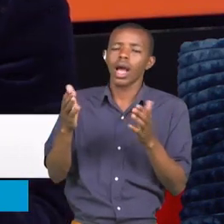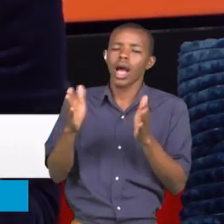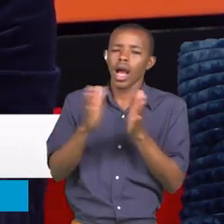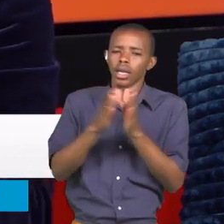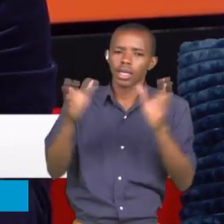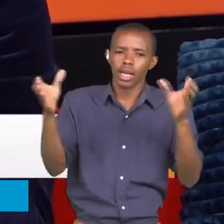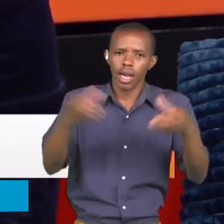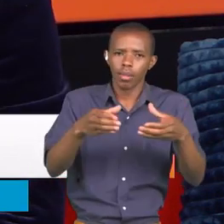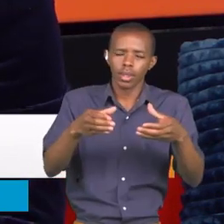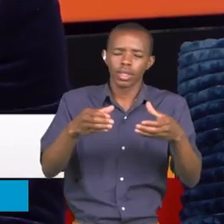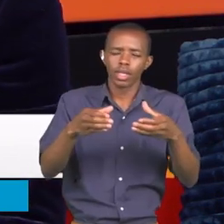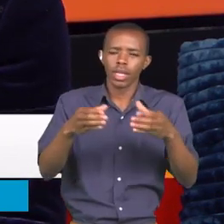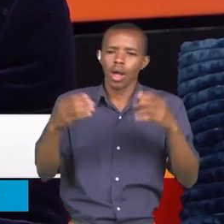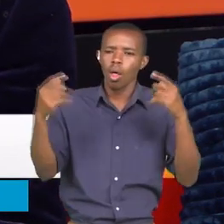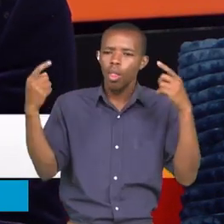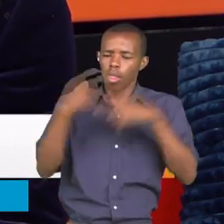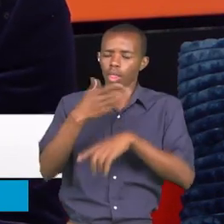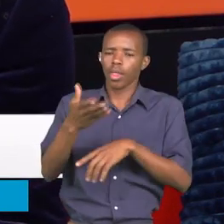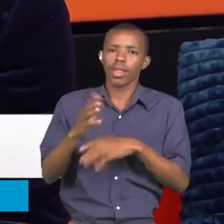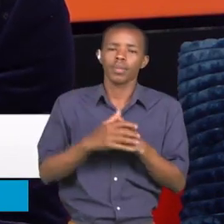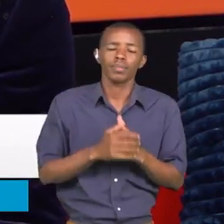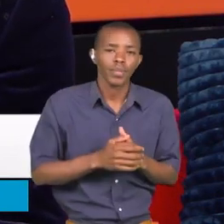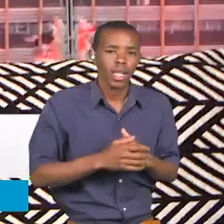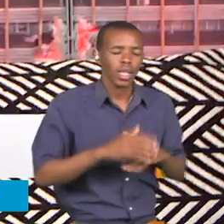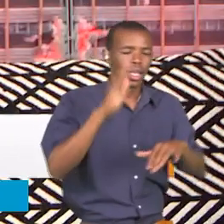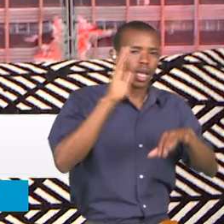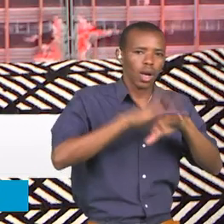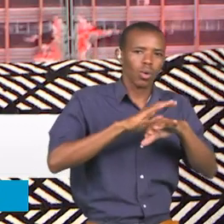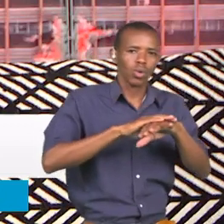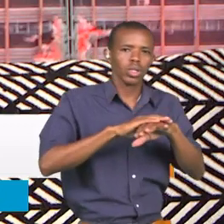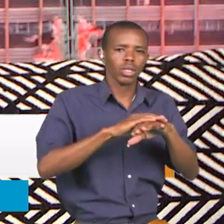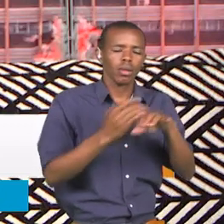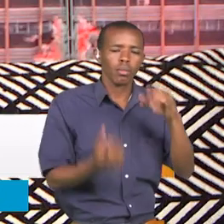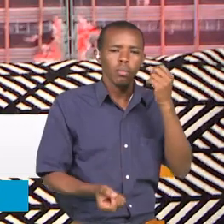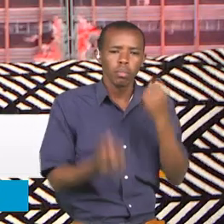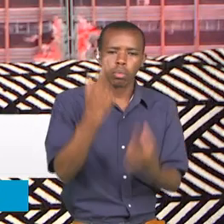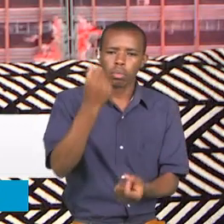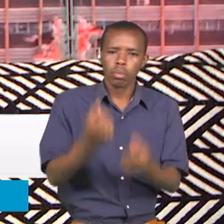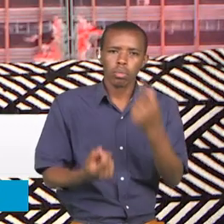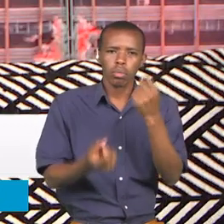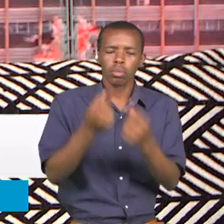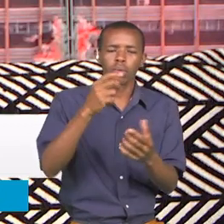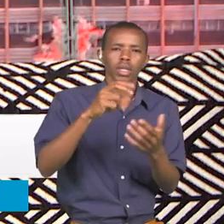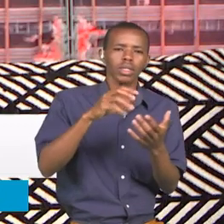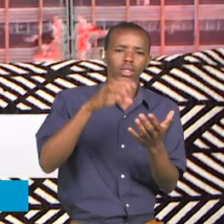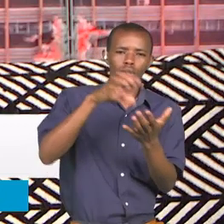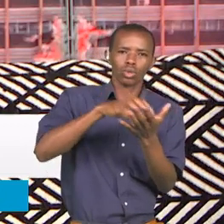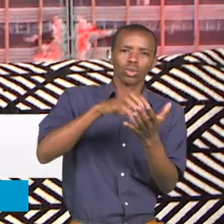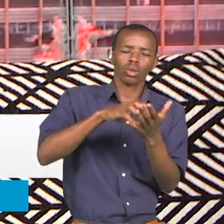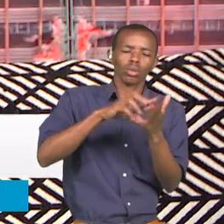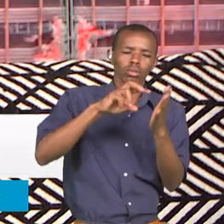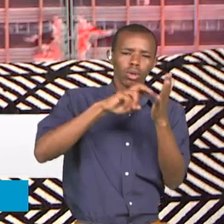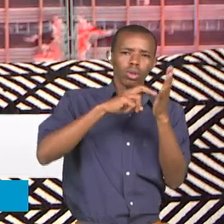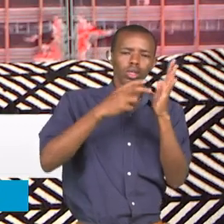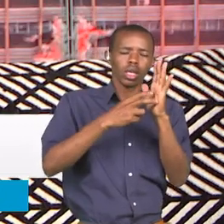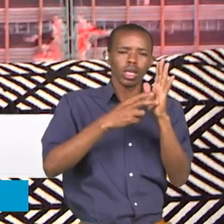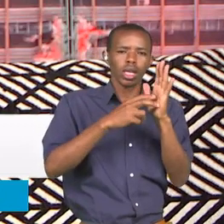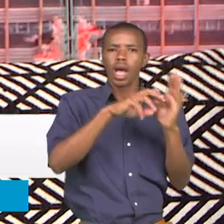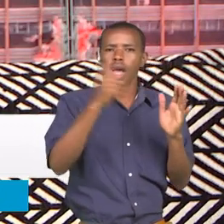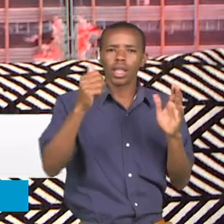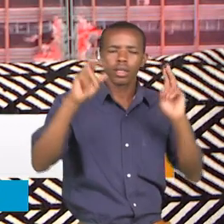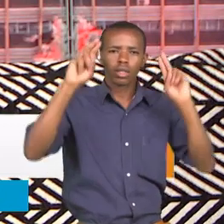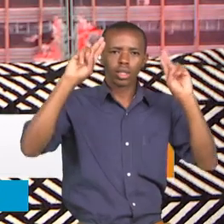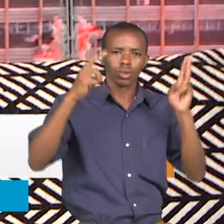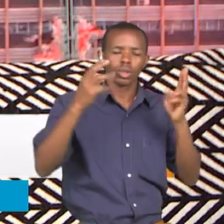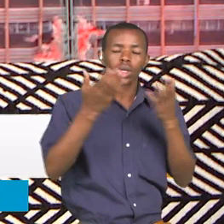brands. Yes. Now, breach of contract. Yeah, there could arise certain issues about breach of contract. There was another issue like